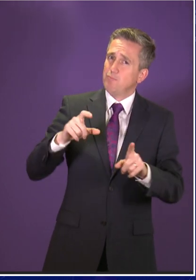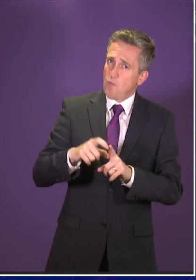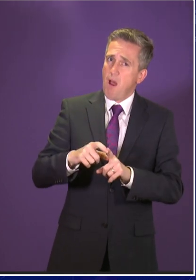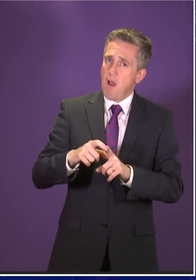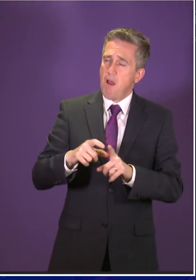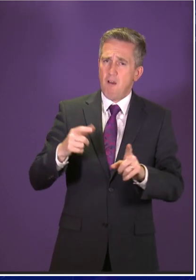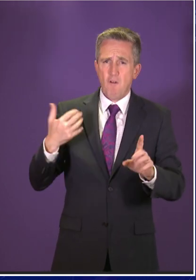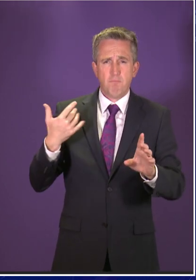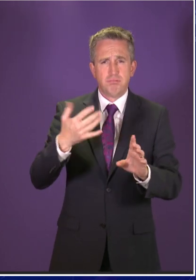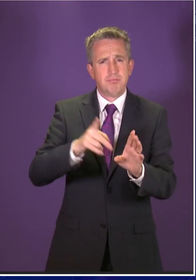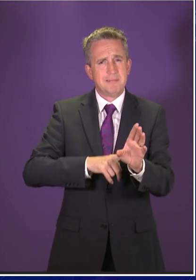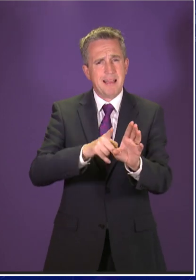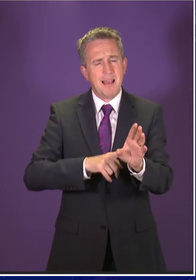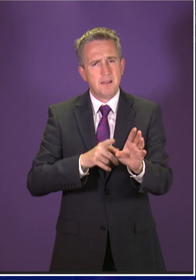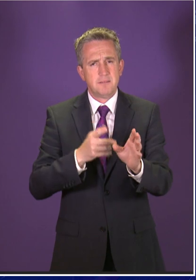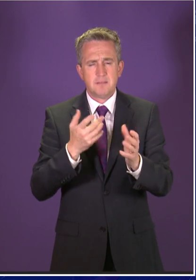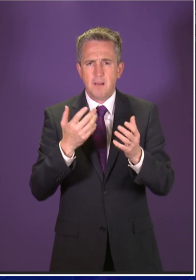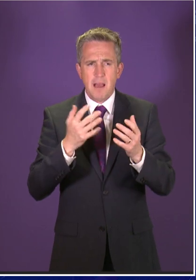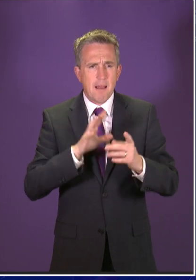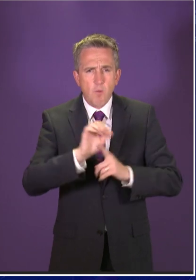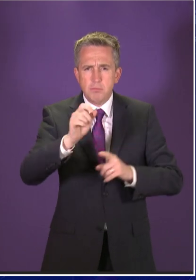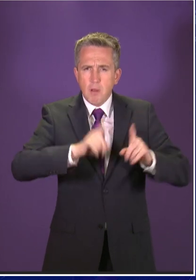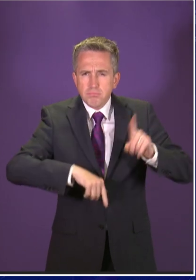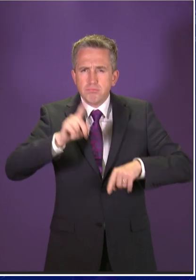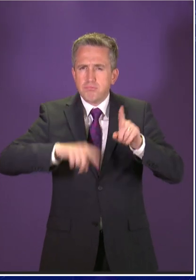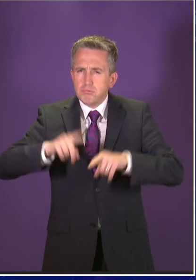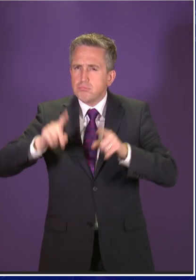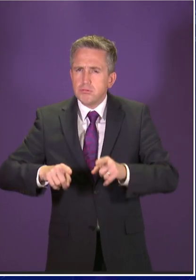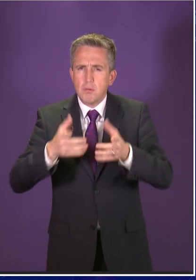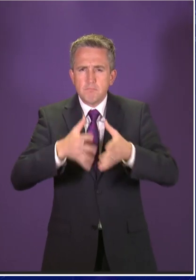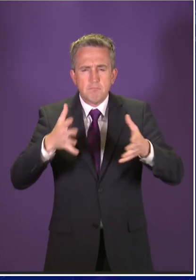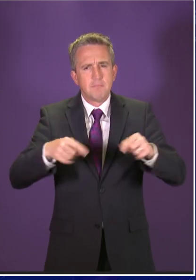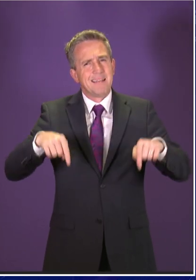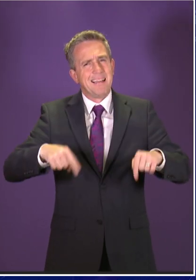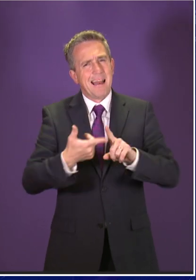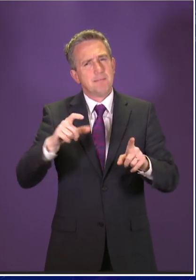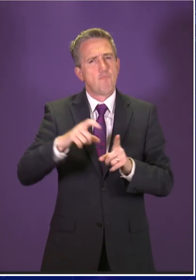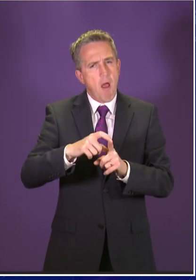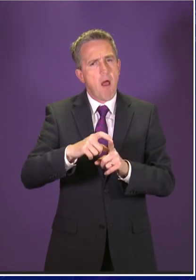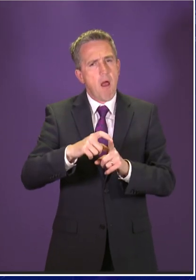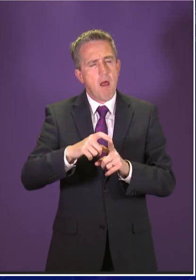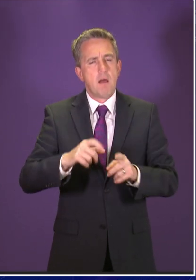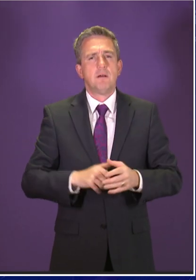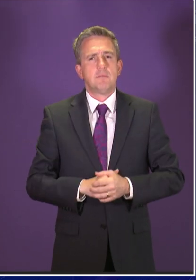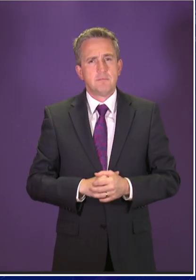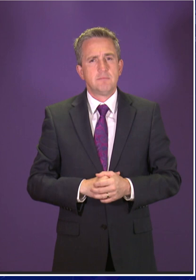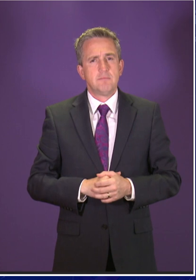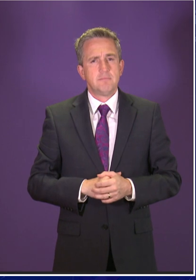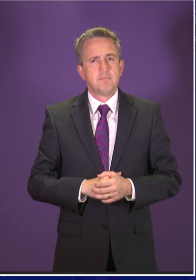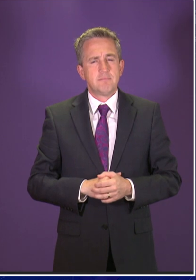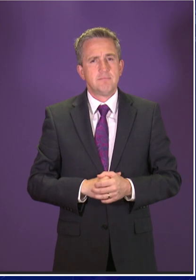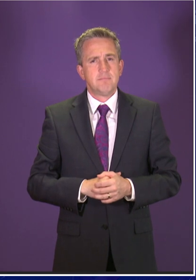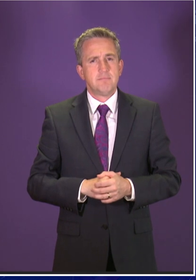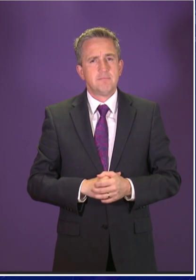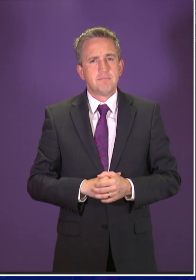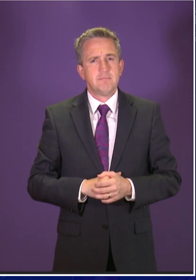cultural relationships of the most varied and intense kind have been initiated and nurtured. As much as it